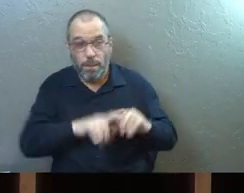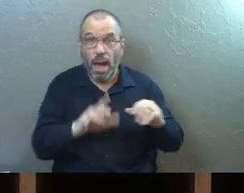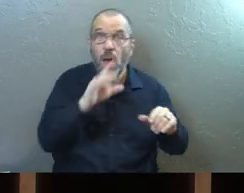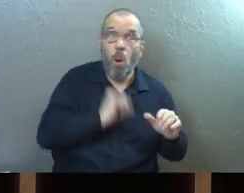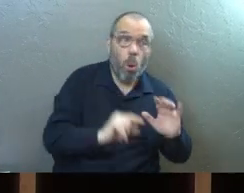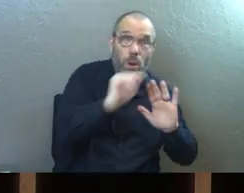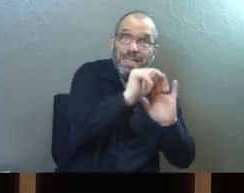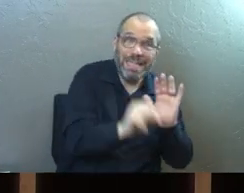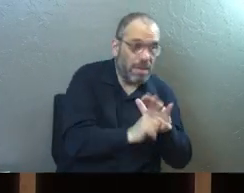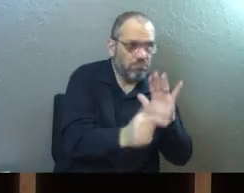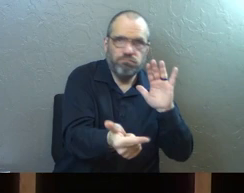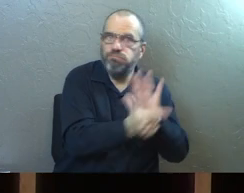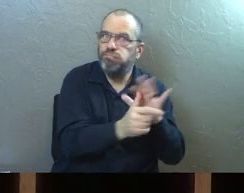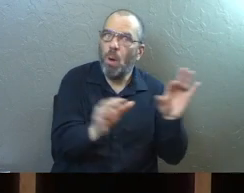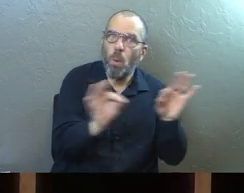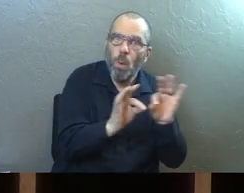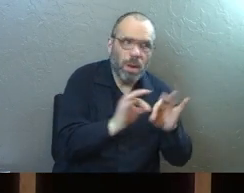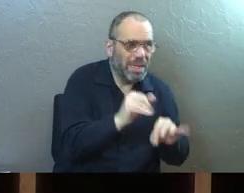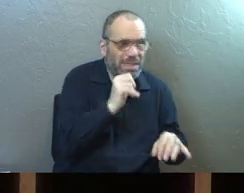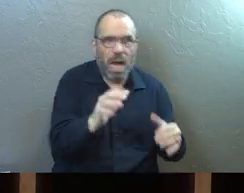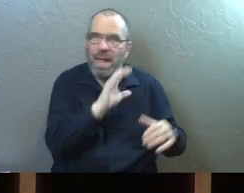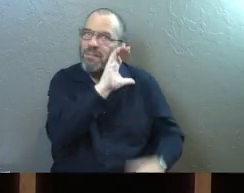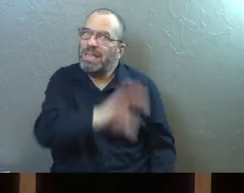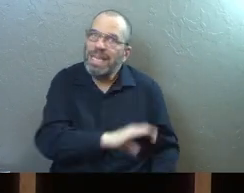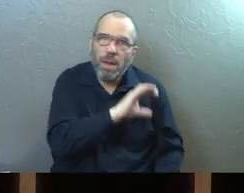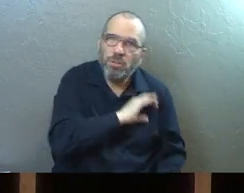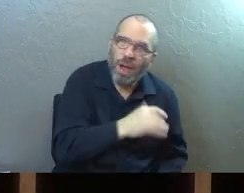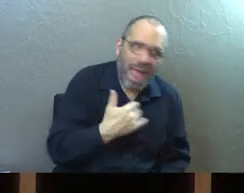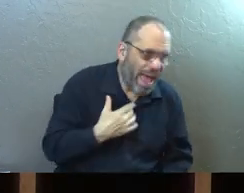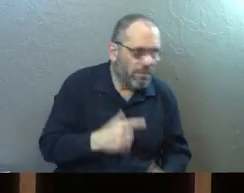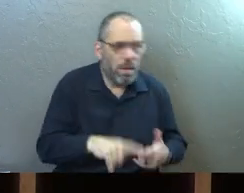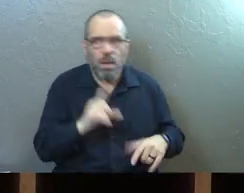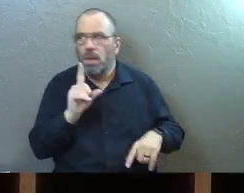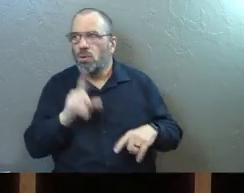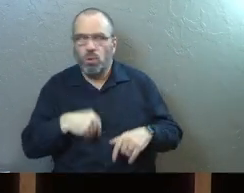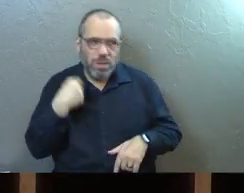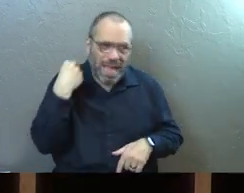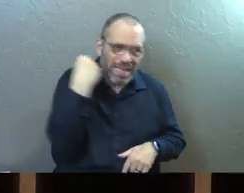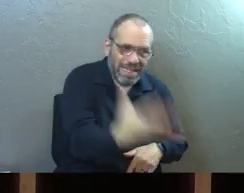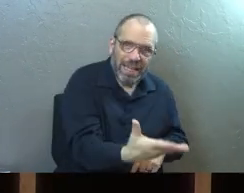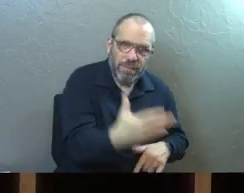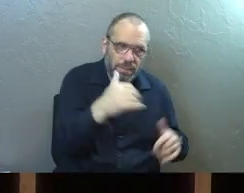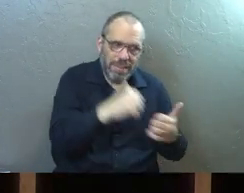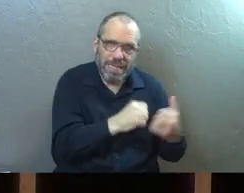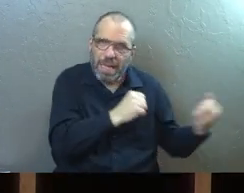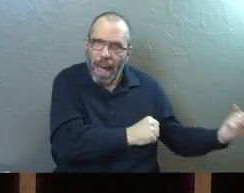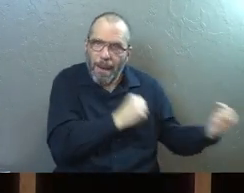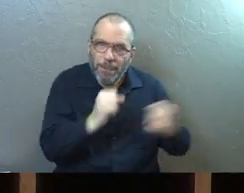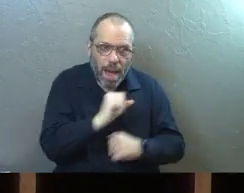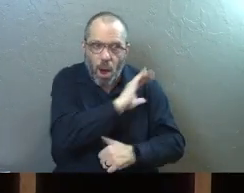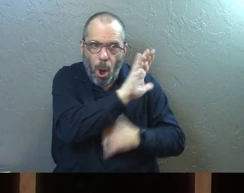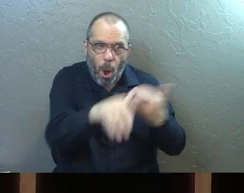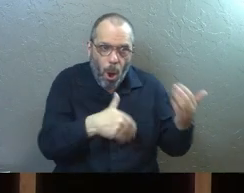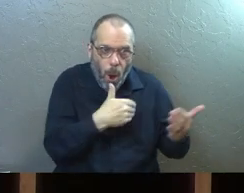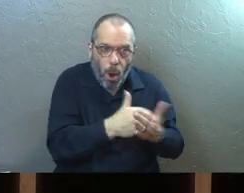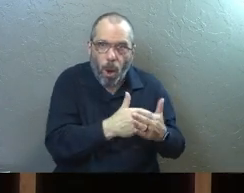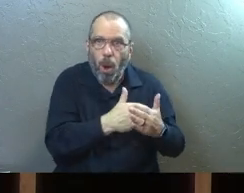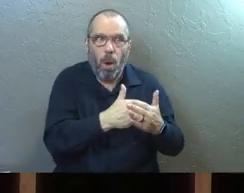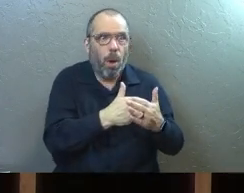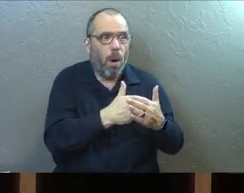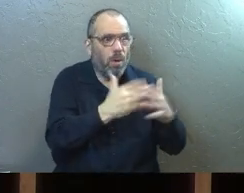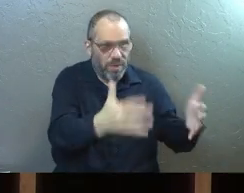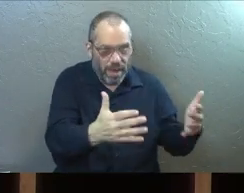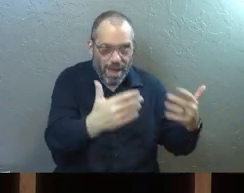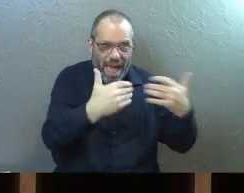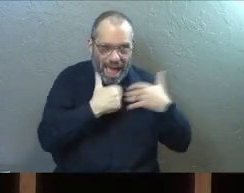the Old Testament, they were not worthy. They did not have the character. You could not give them this power. All of the sudden, they